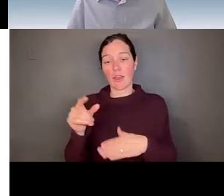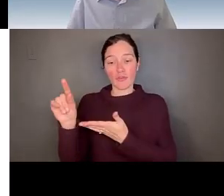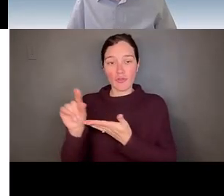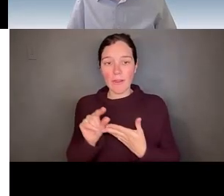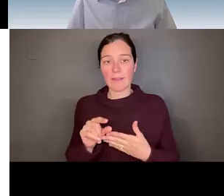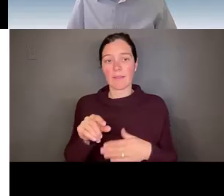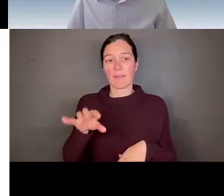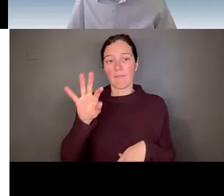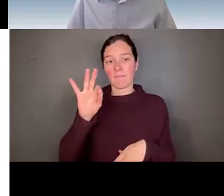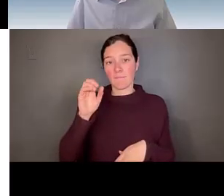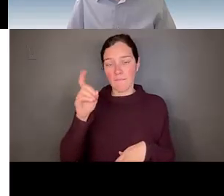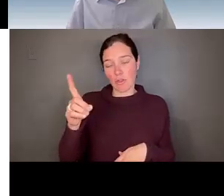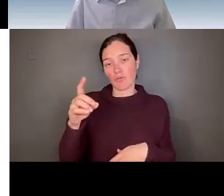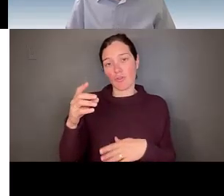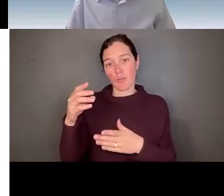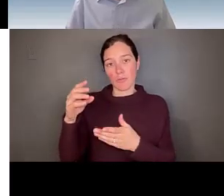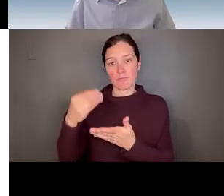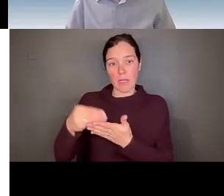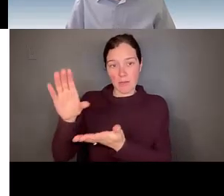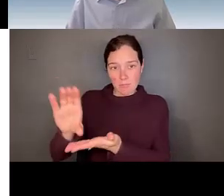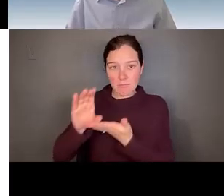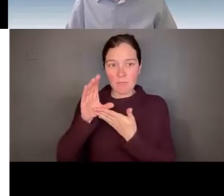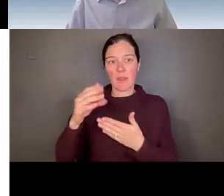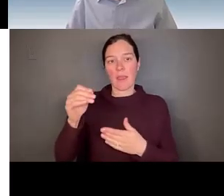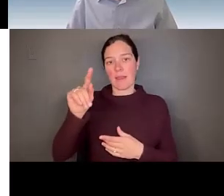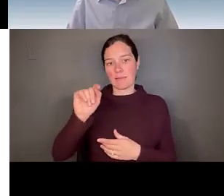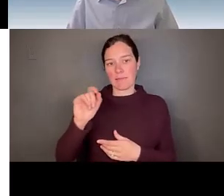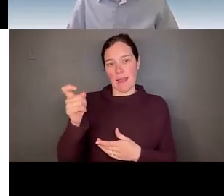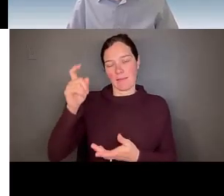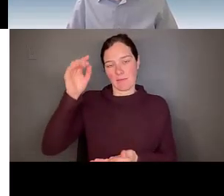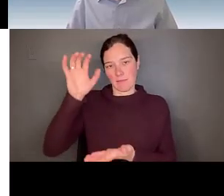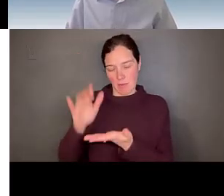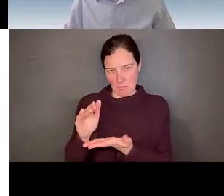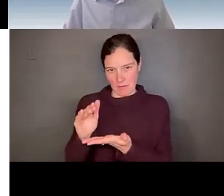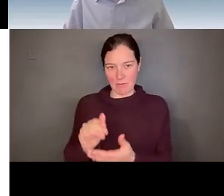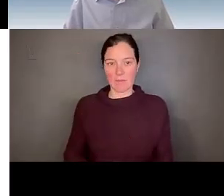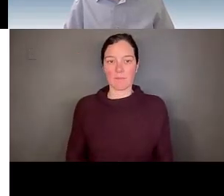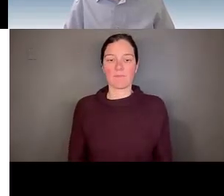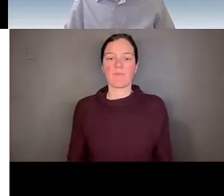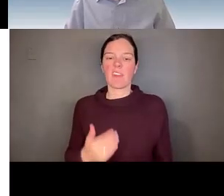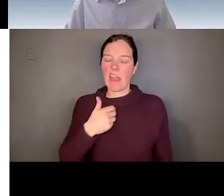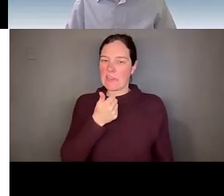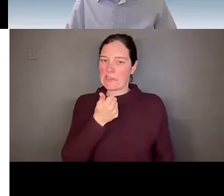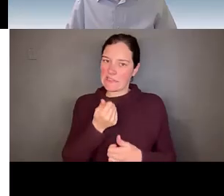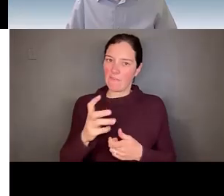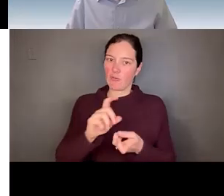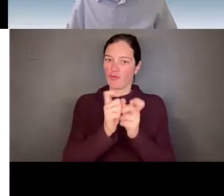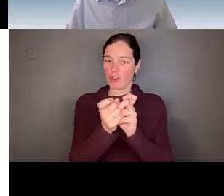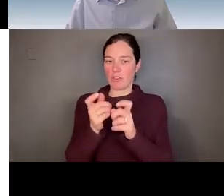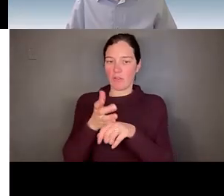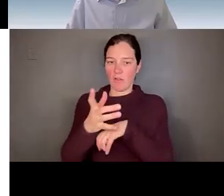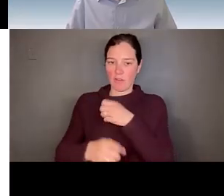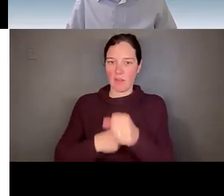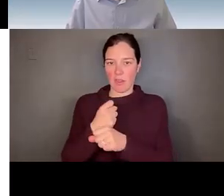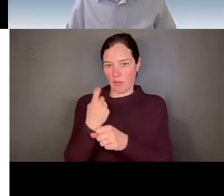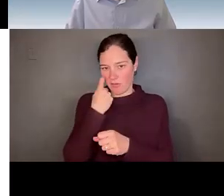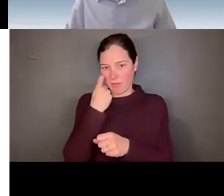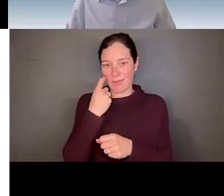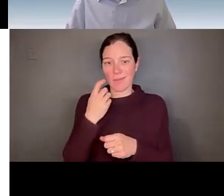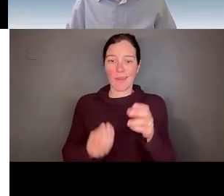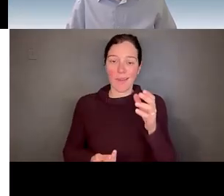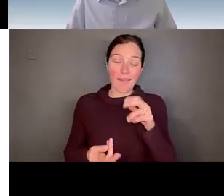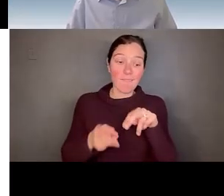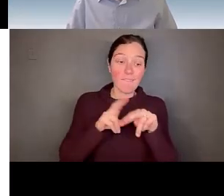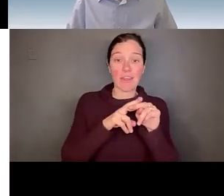subsidies. There have been a lot of swings and shifts throughout these recent years, driven by growth in operating expenses,